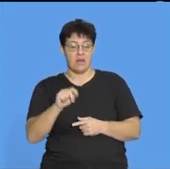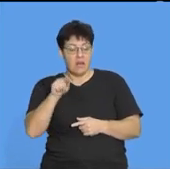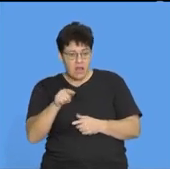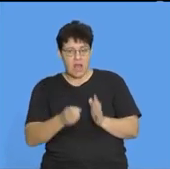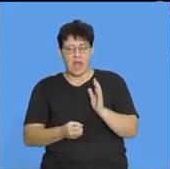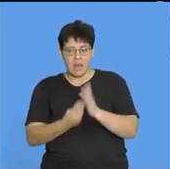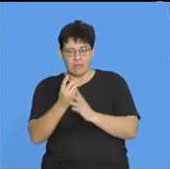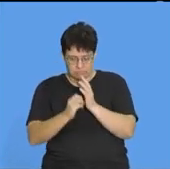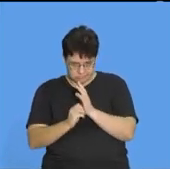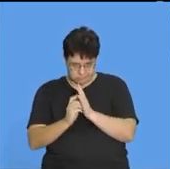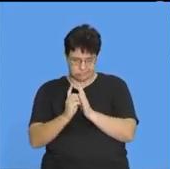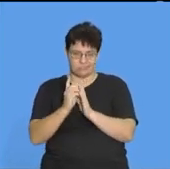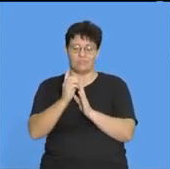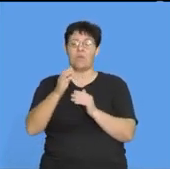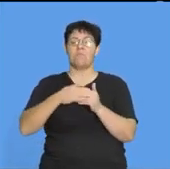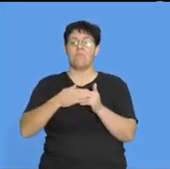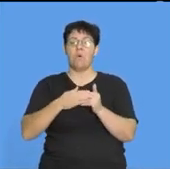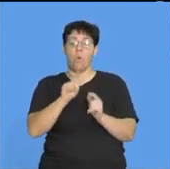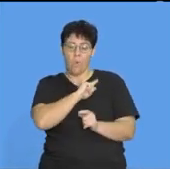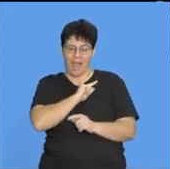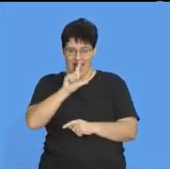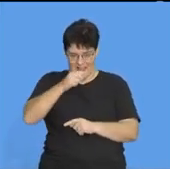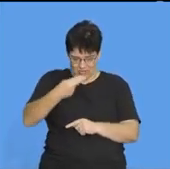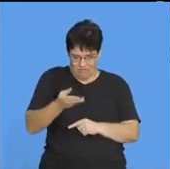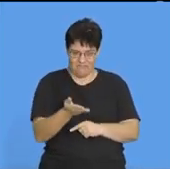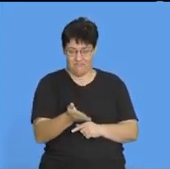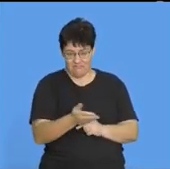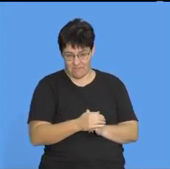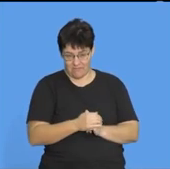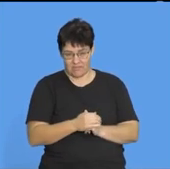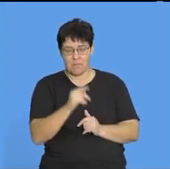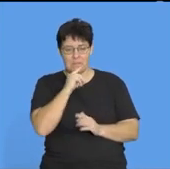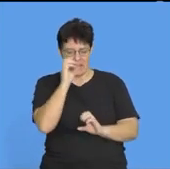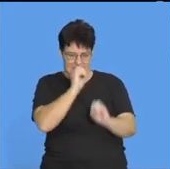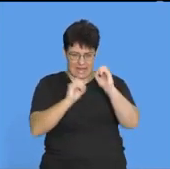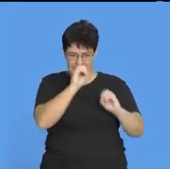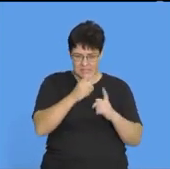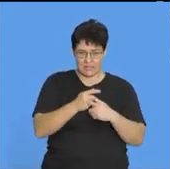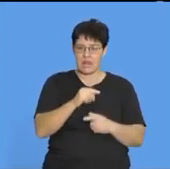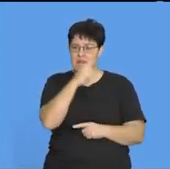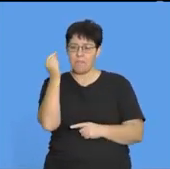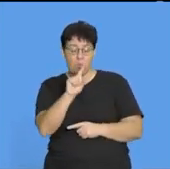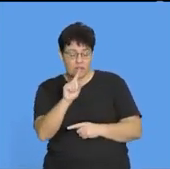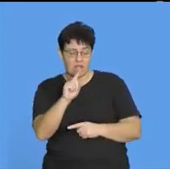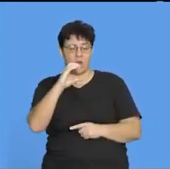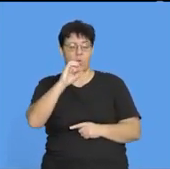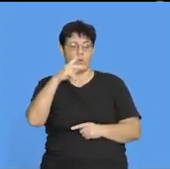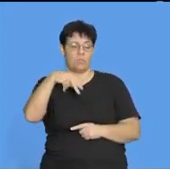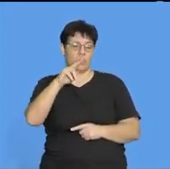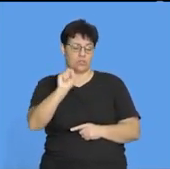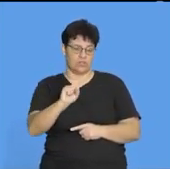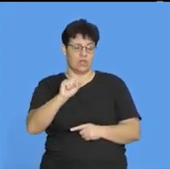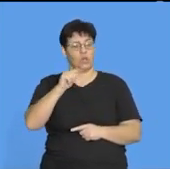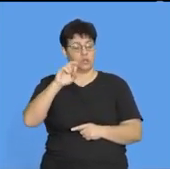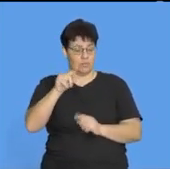LH, and it now becomes a mass of cells known as the corpus luteum, as I've indicated here. So